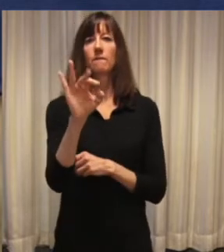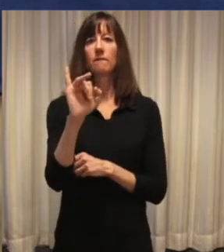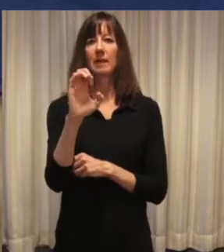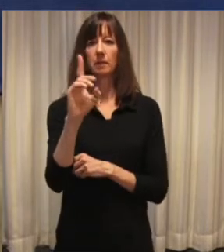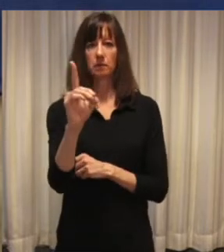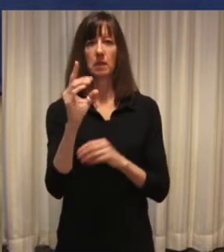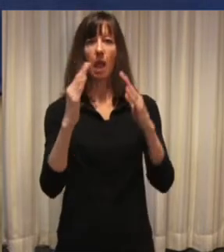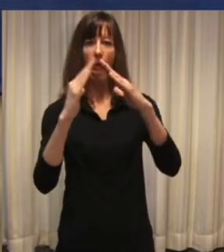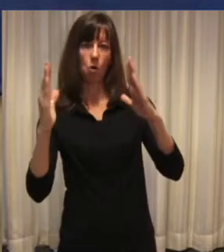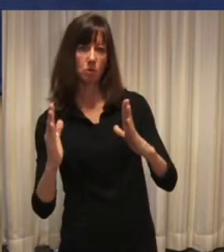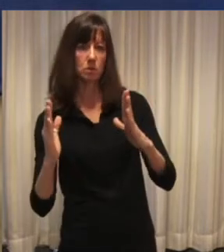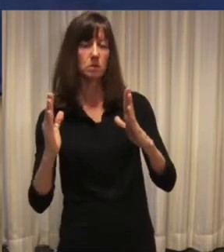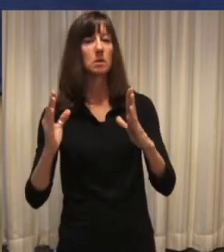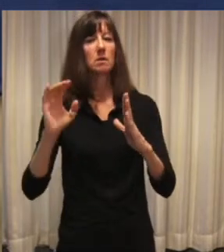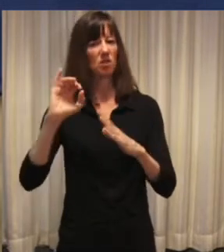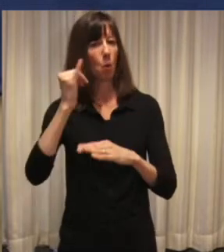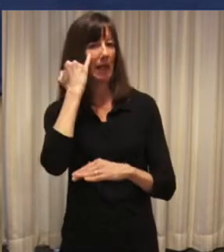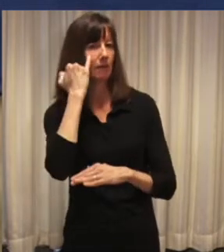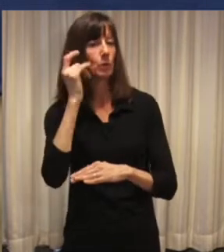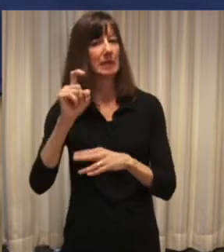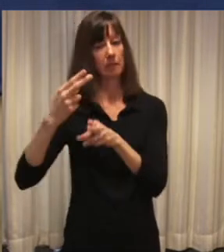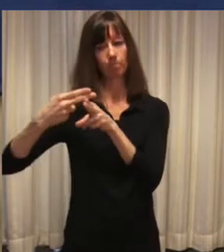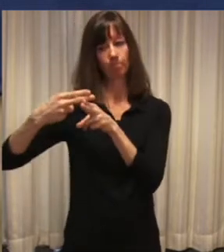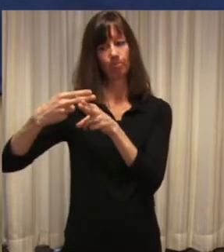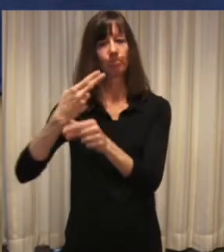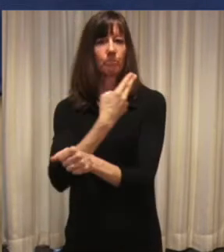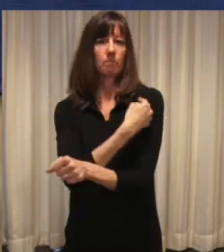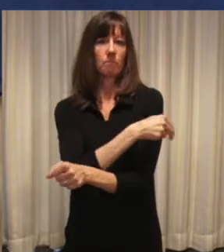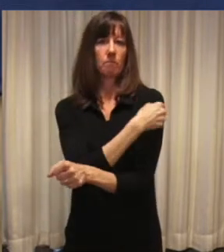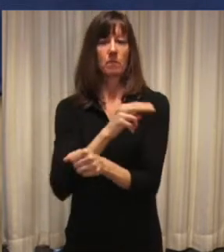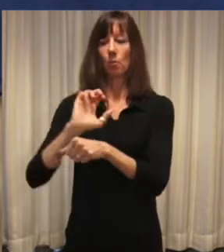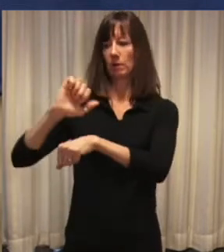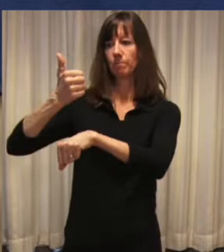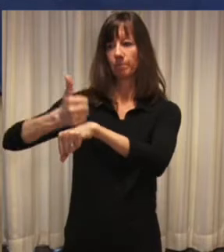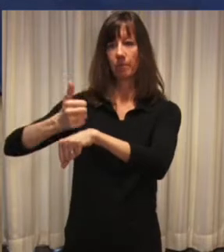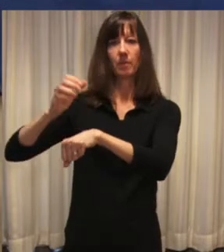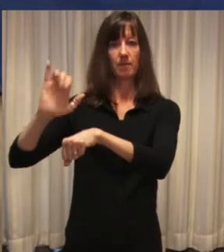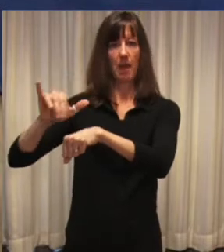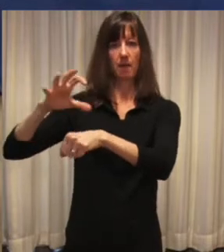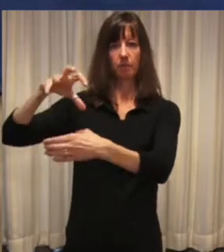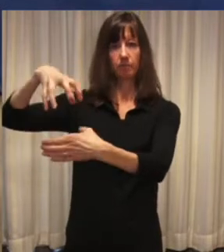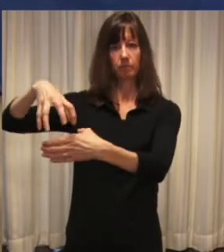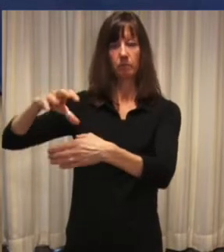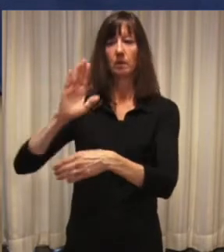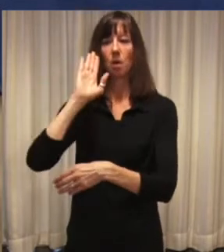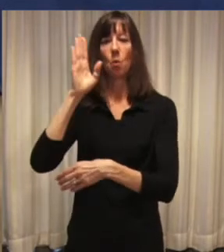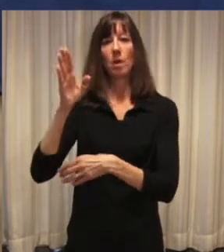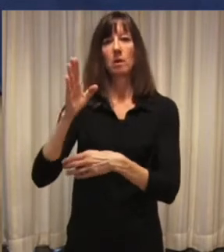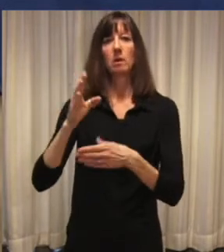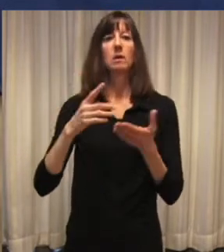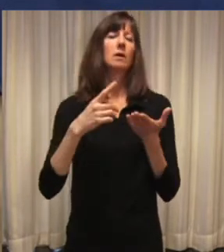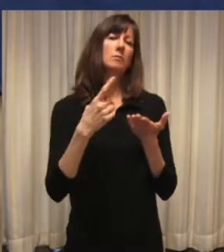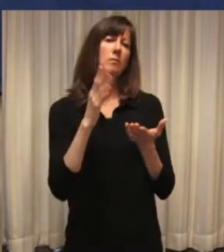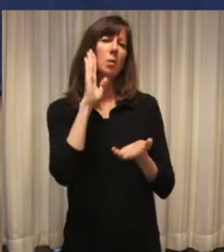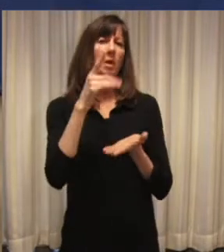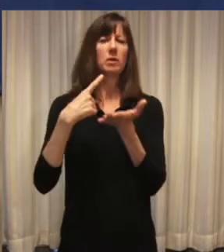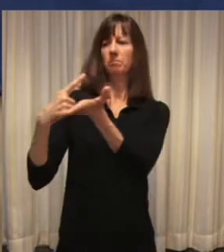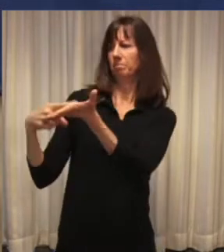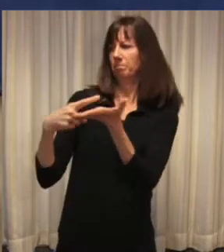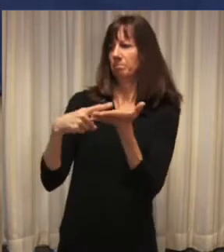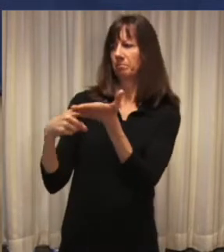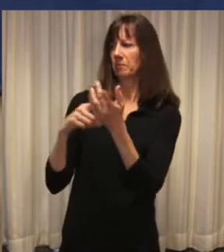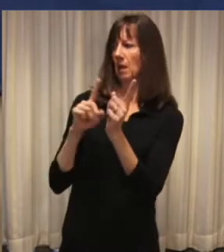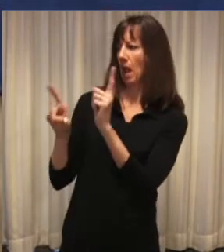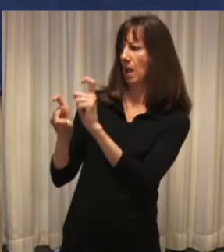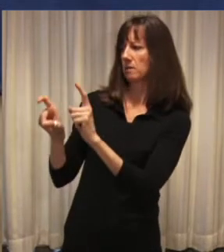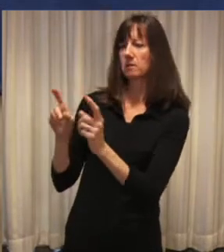need it, and we hope we don't need it, but if we need it, that facility, and we'll talk a little bit more about this with Dr. Padalino, will serve as a site where we